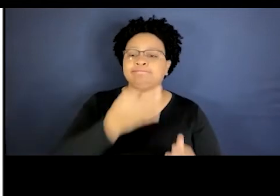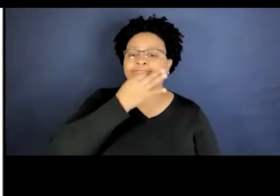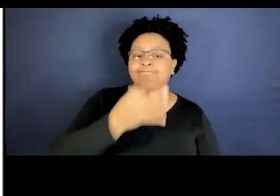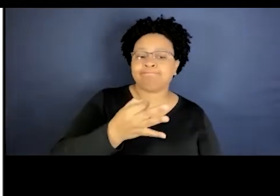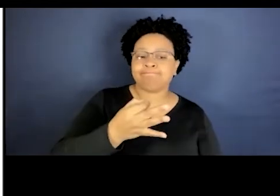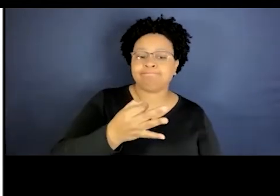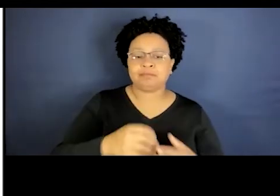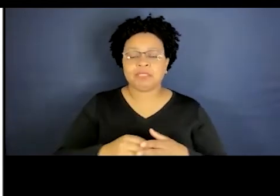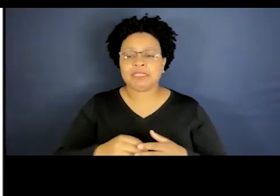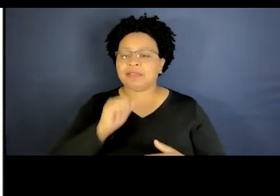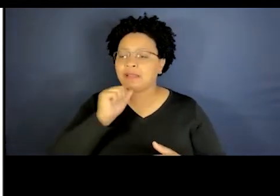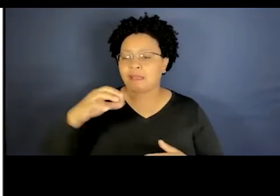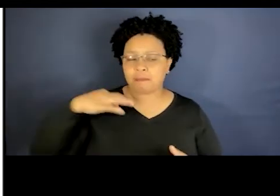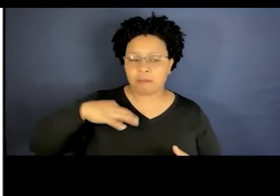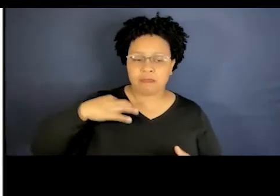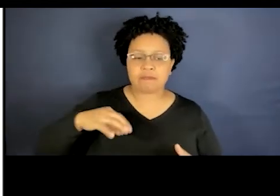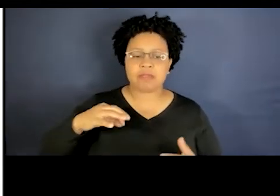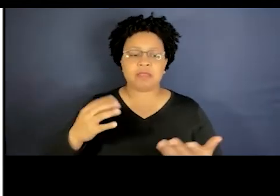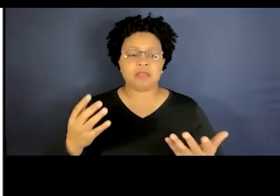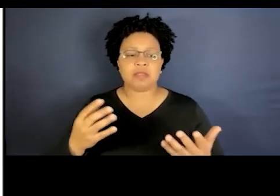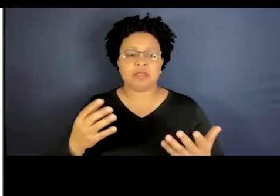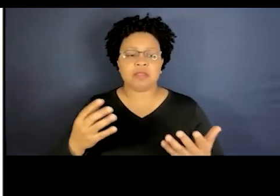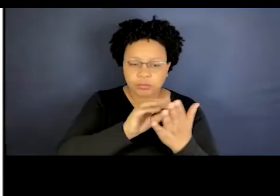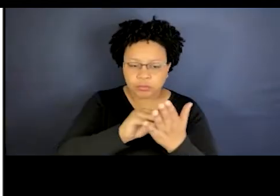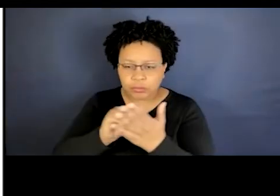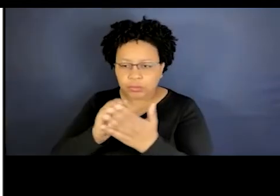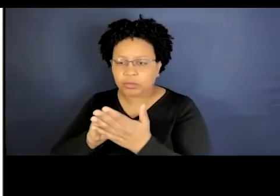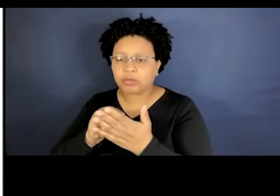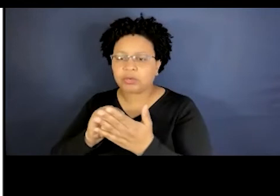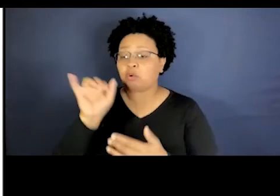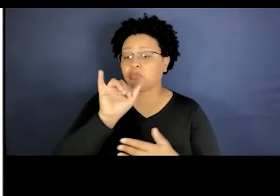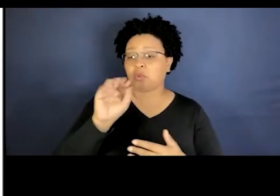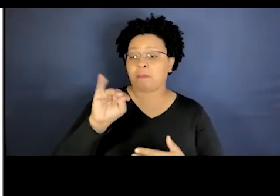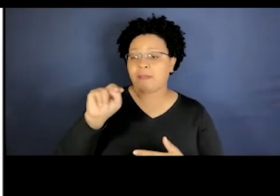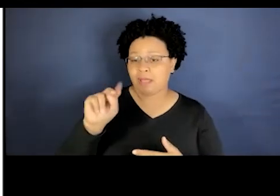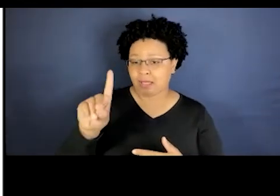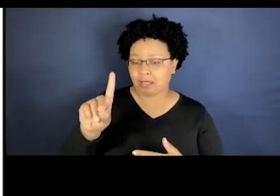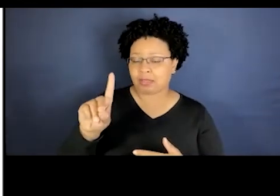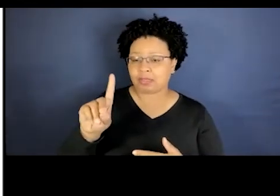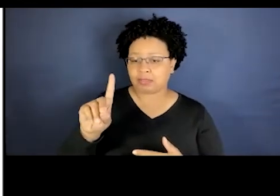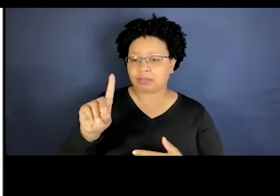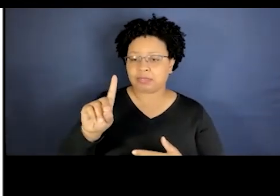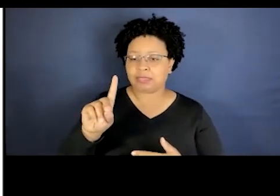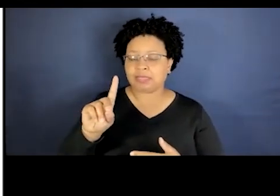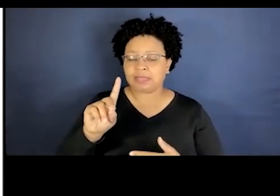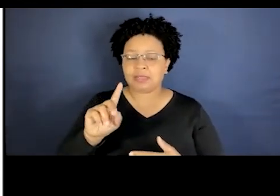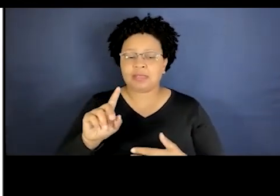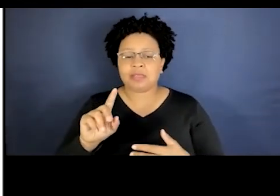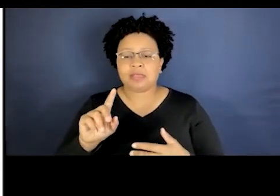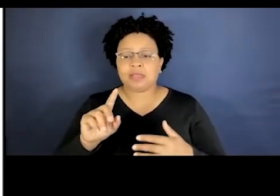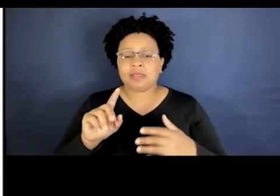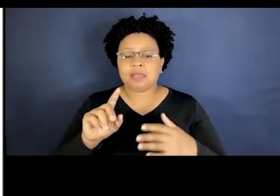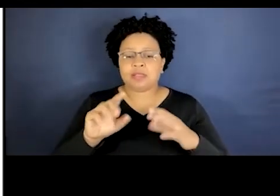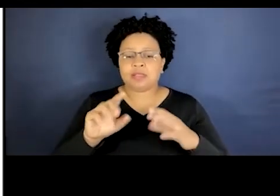of Excellence, and I learned about the Mind Institute, which is the closest one to where we live in Oakland, California.